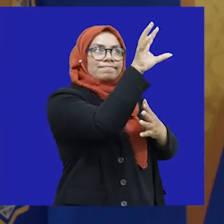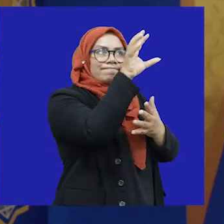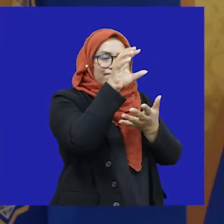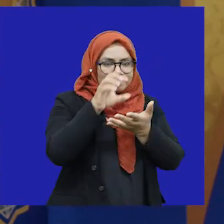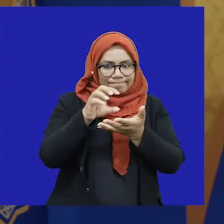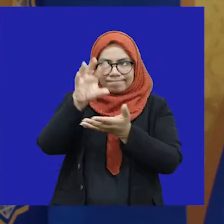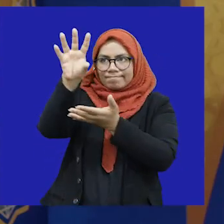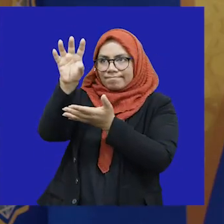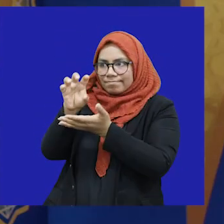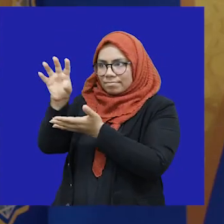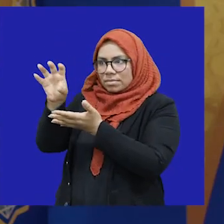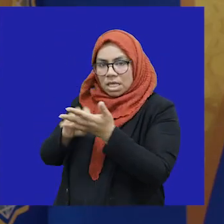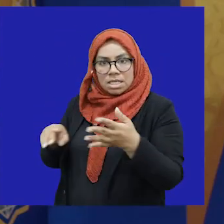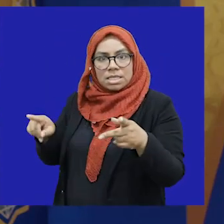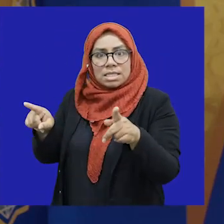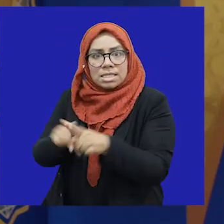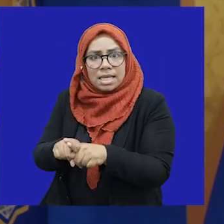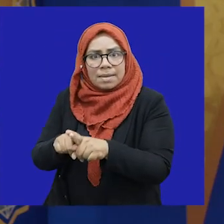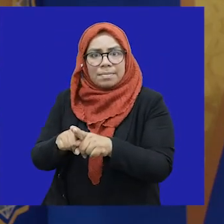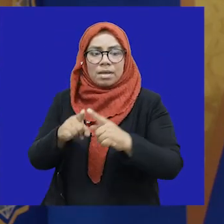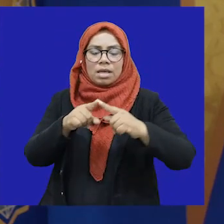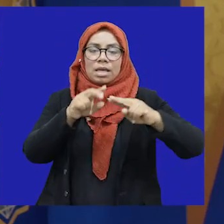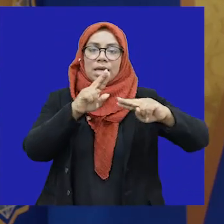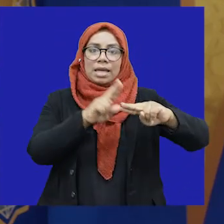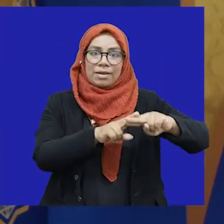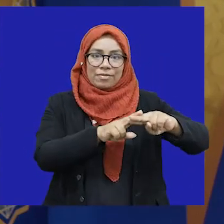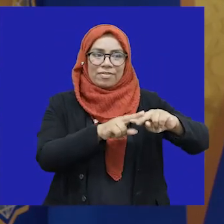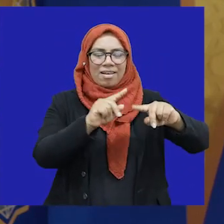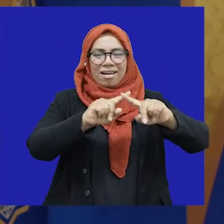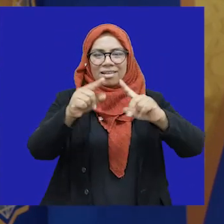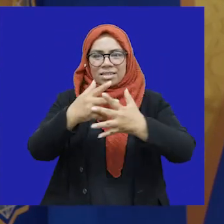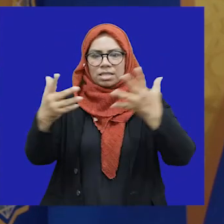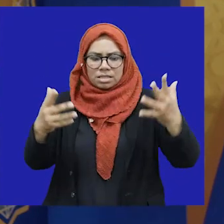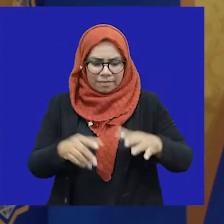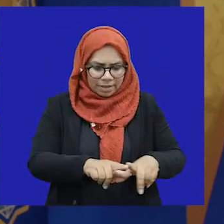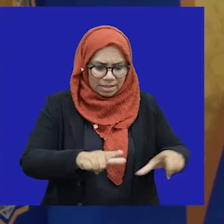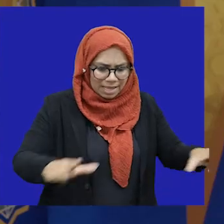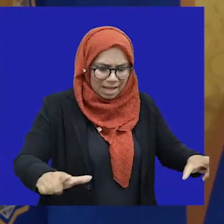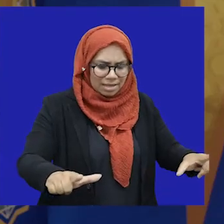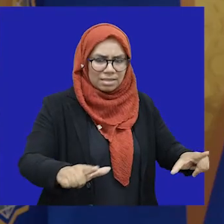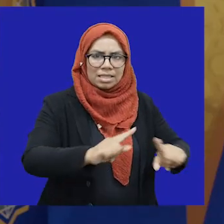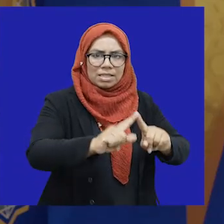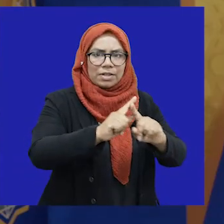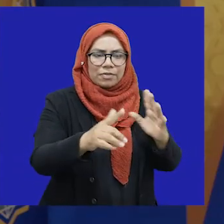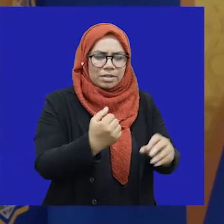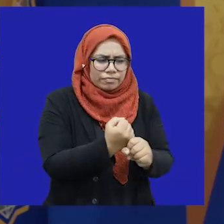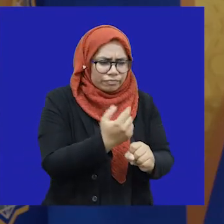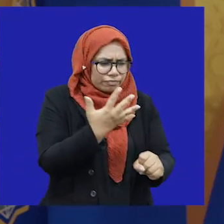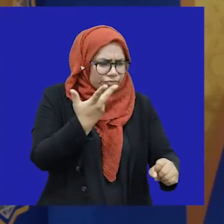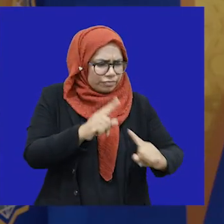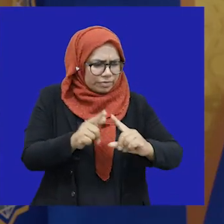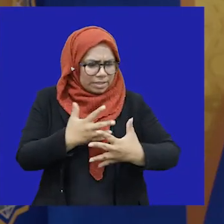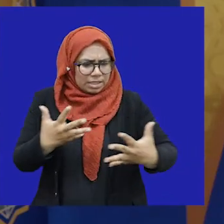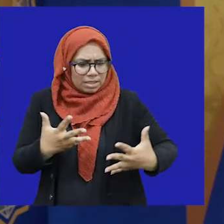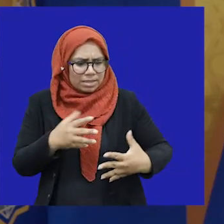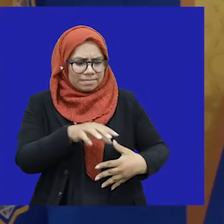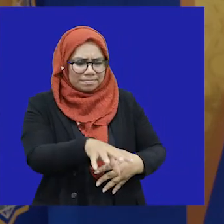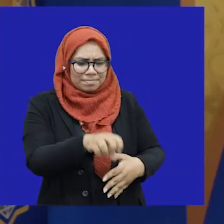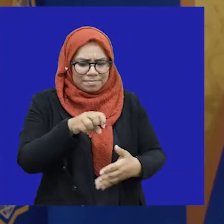essence remains the same. It should be sufficient amount of the local staple